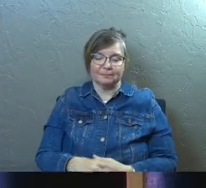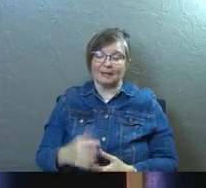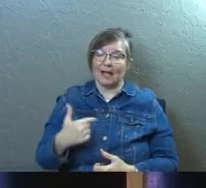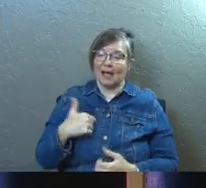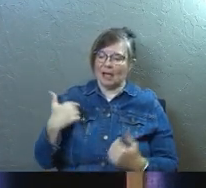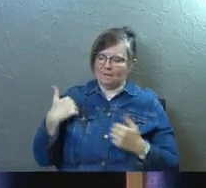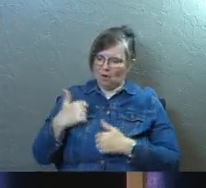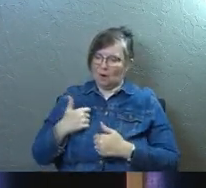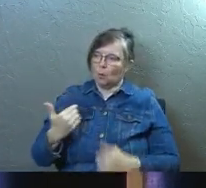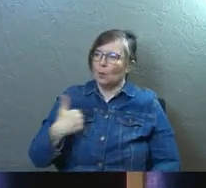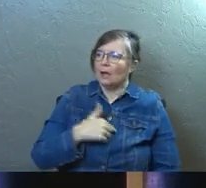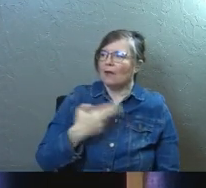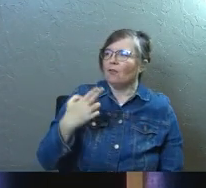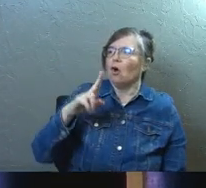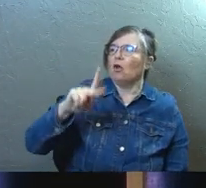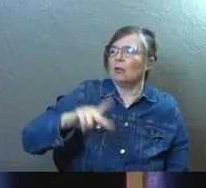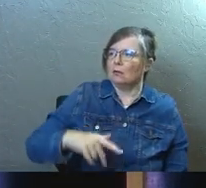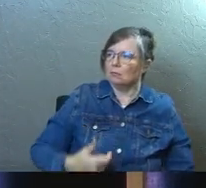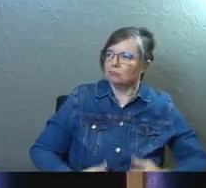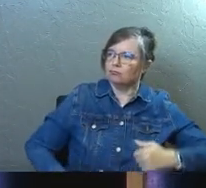I have an army. We have a Hulk.